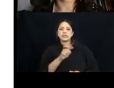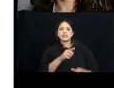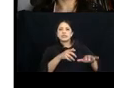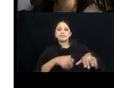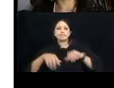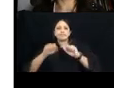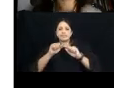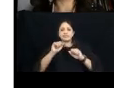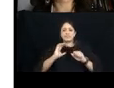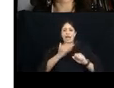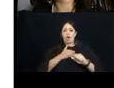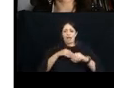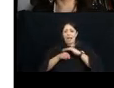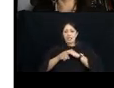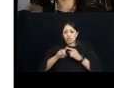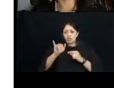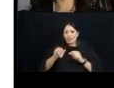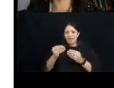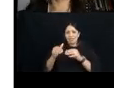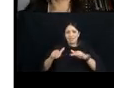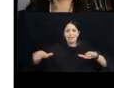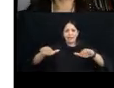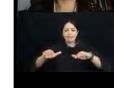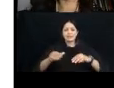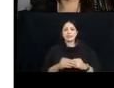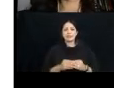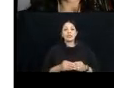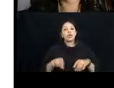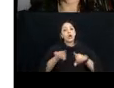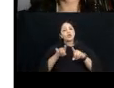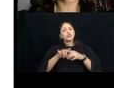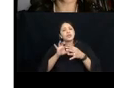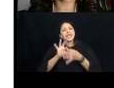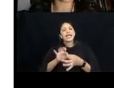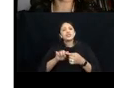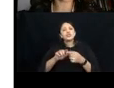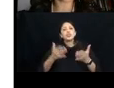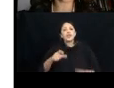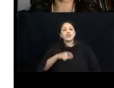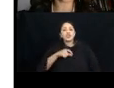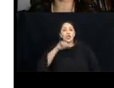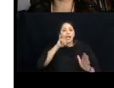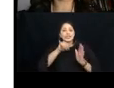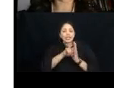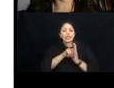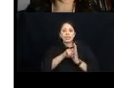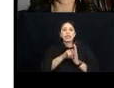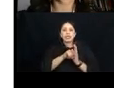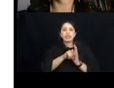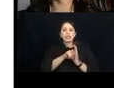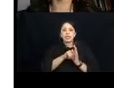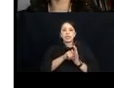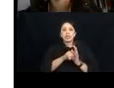land, reclaiming our identity. And this goes also into what the Chicano identity will also be utilizing as